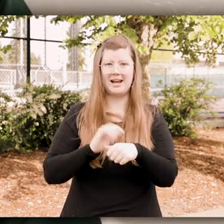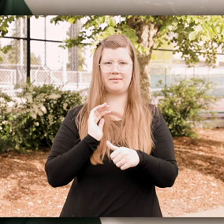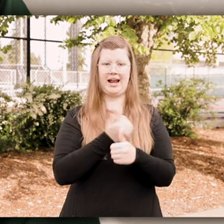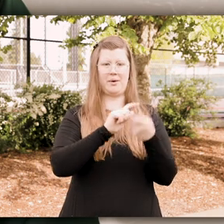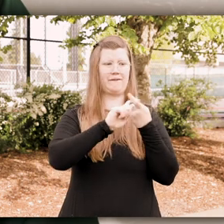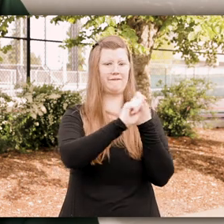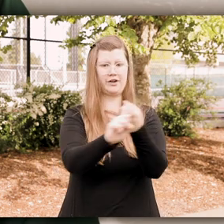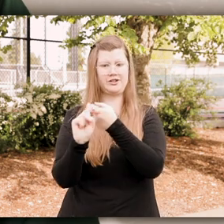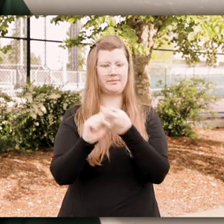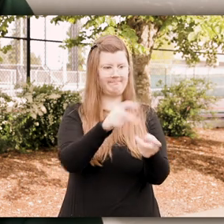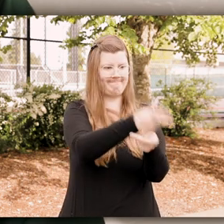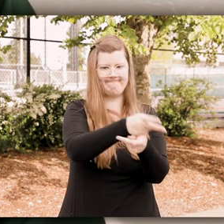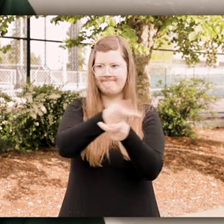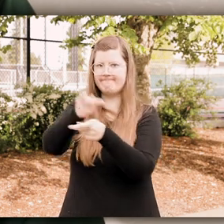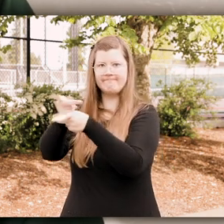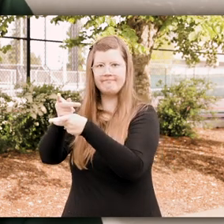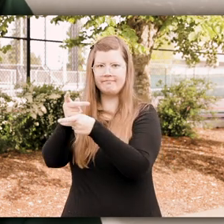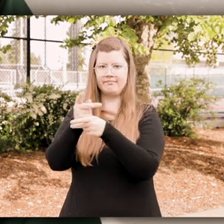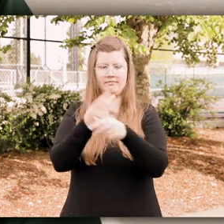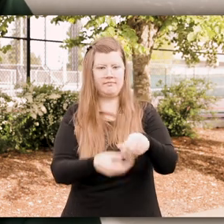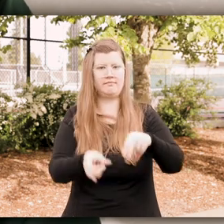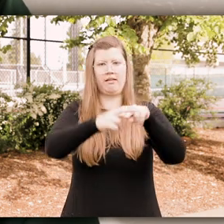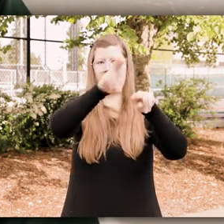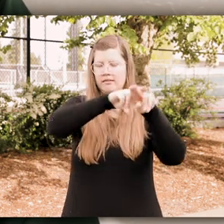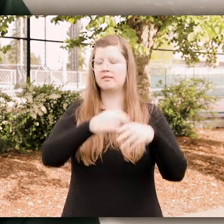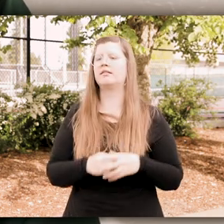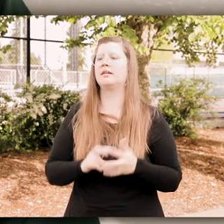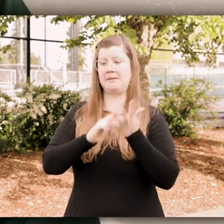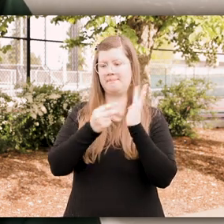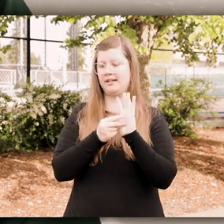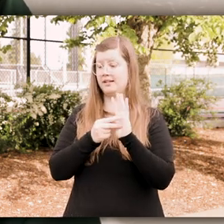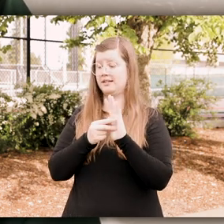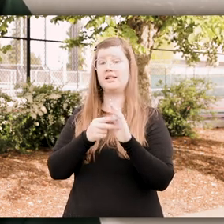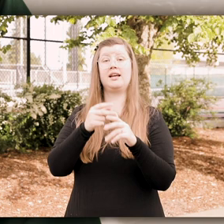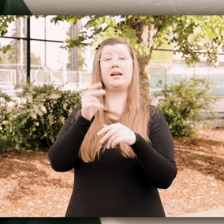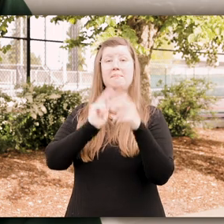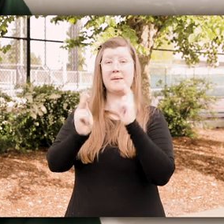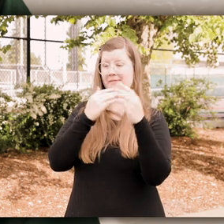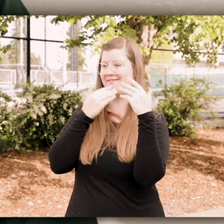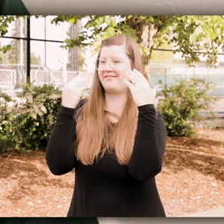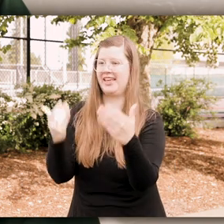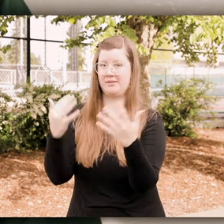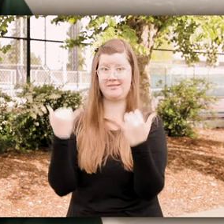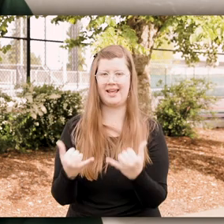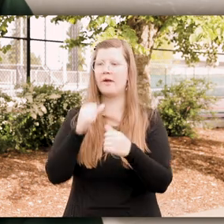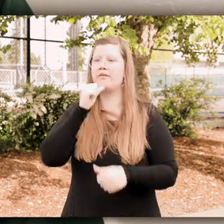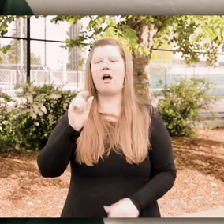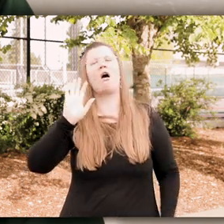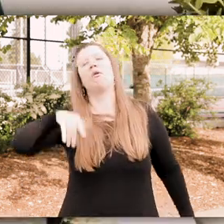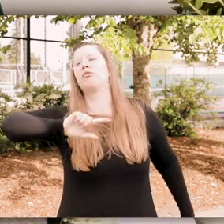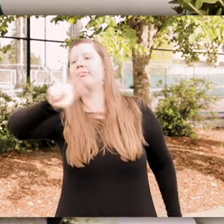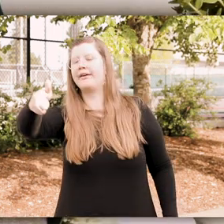friendships, no matter how busy life gets. It means thanking people and letting them know that you care about them in the moment, so you don't miss that chance later